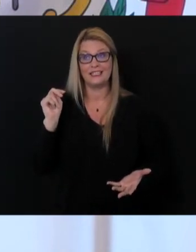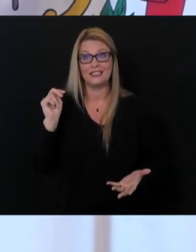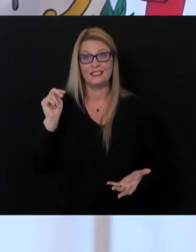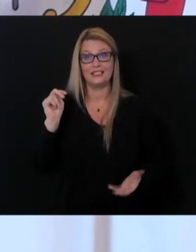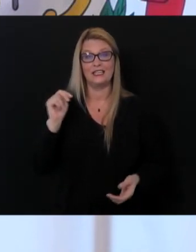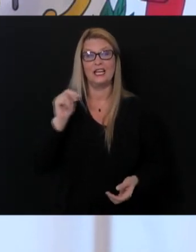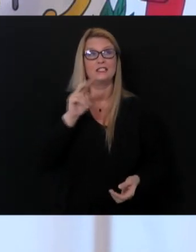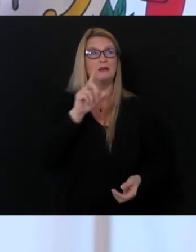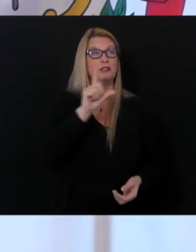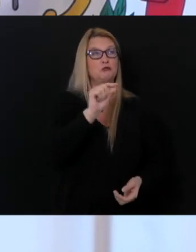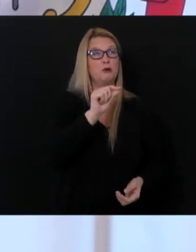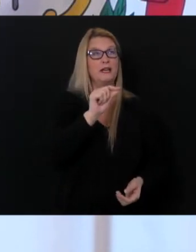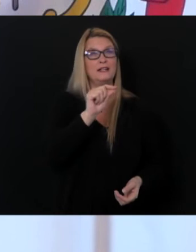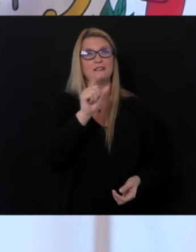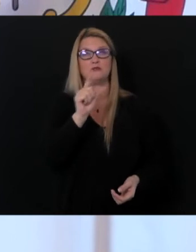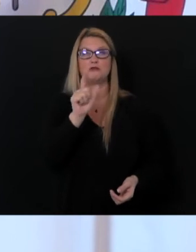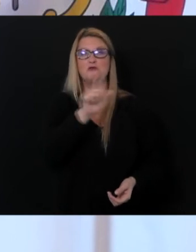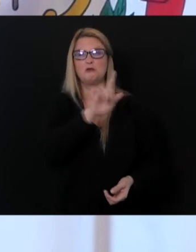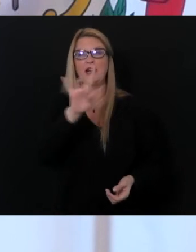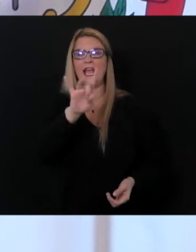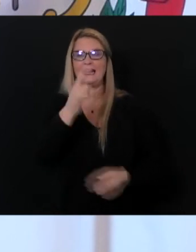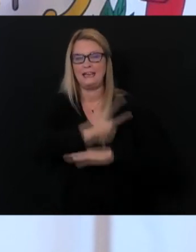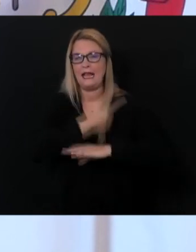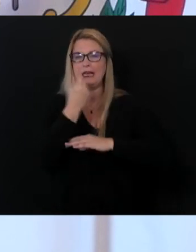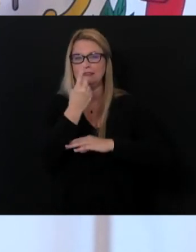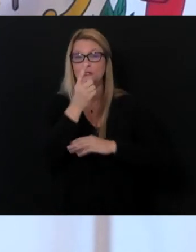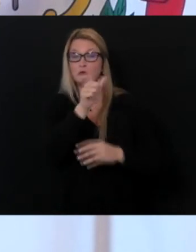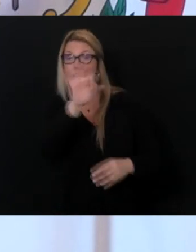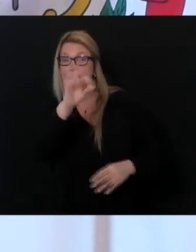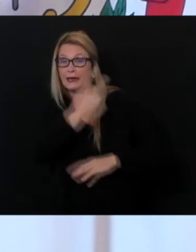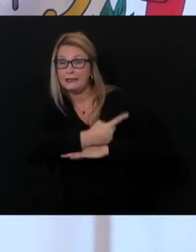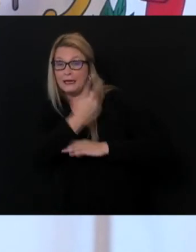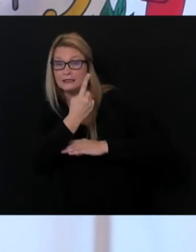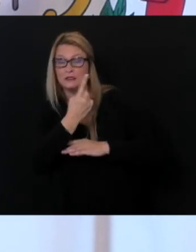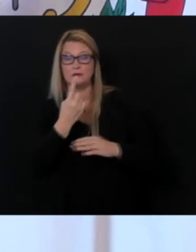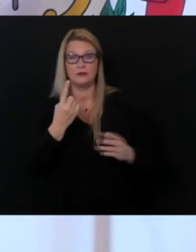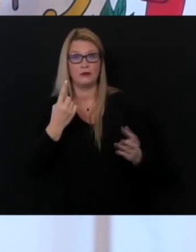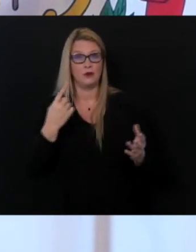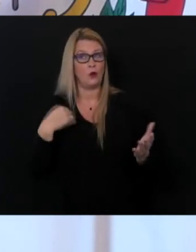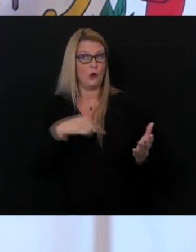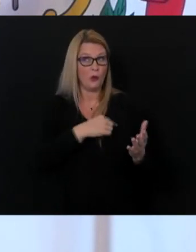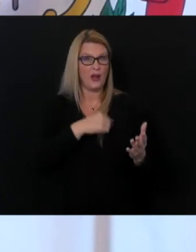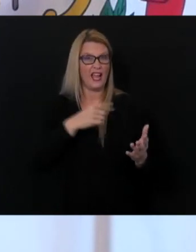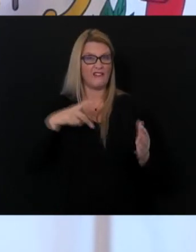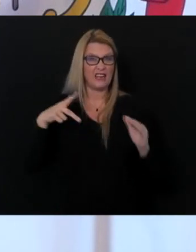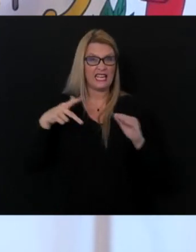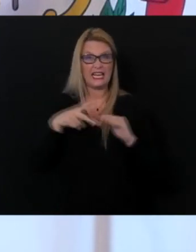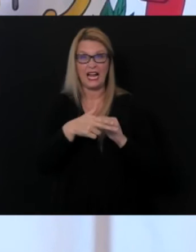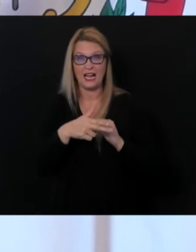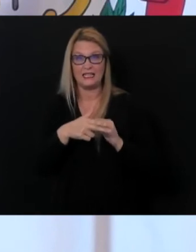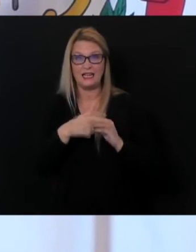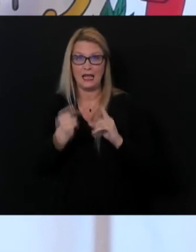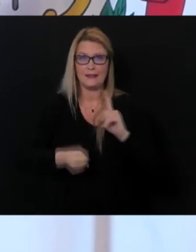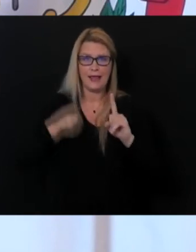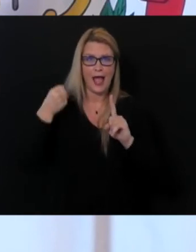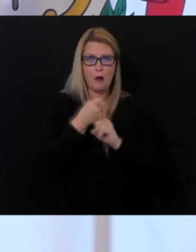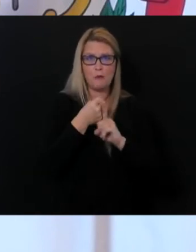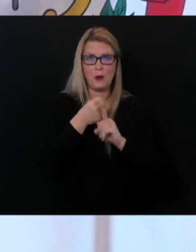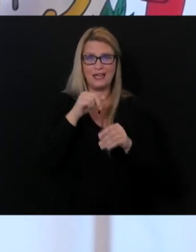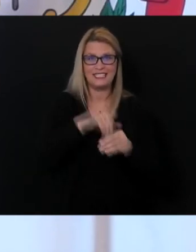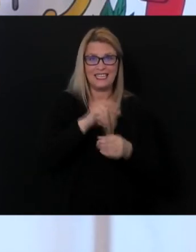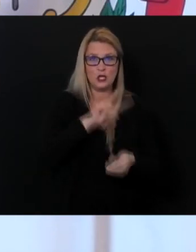9 days, in 29 days, we have cut the active outbreaks in our nursing homes